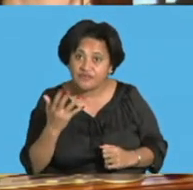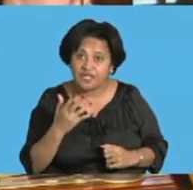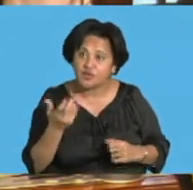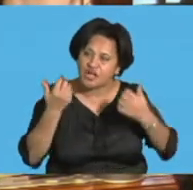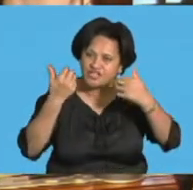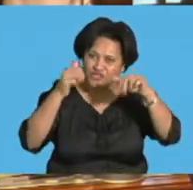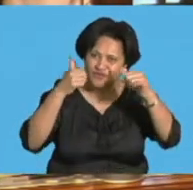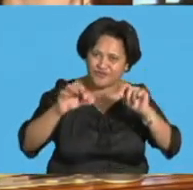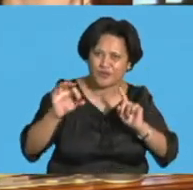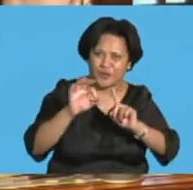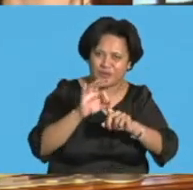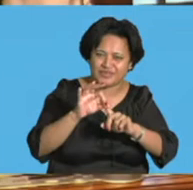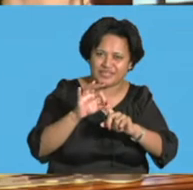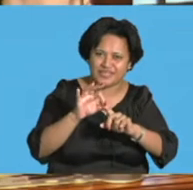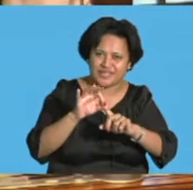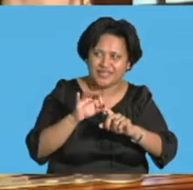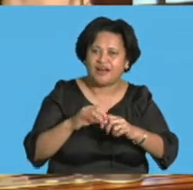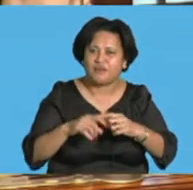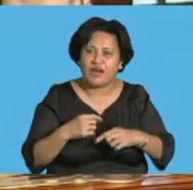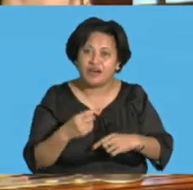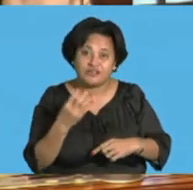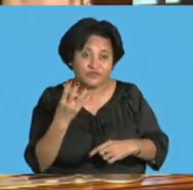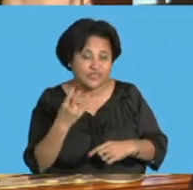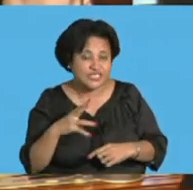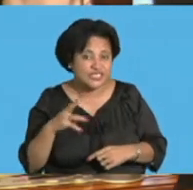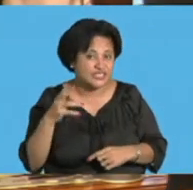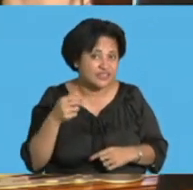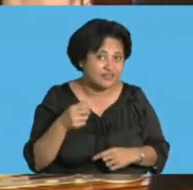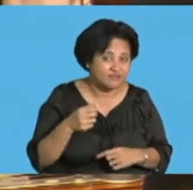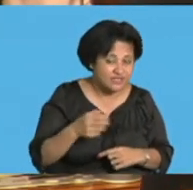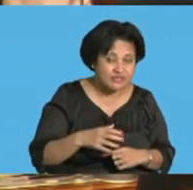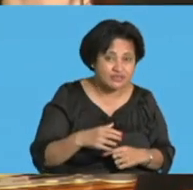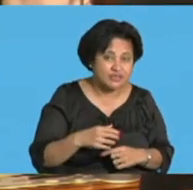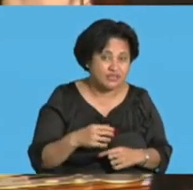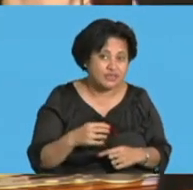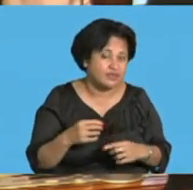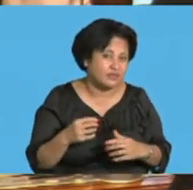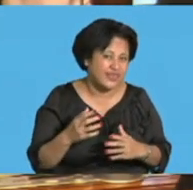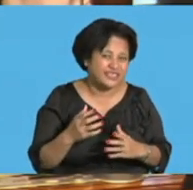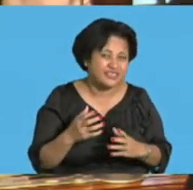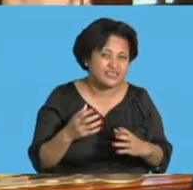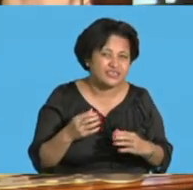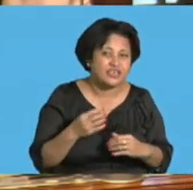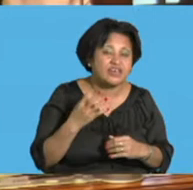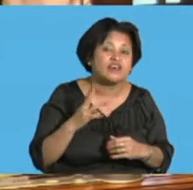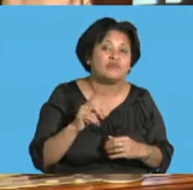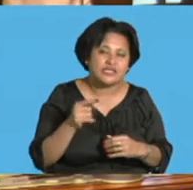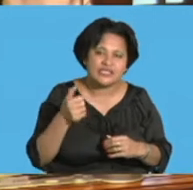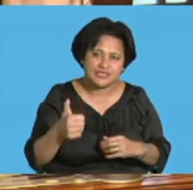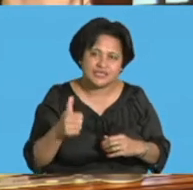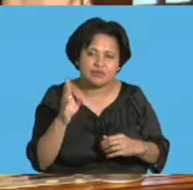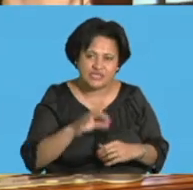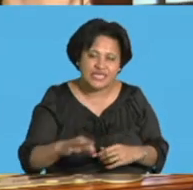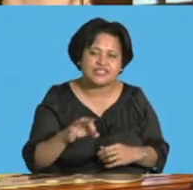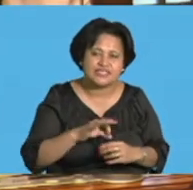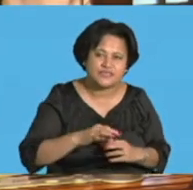aspiration goal of at least 4 to 6% of GDP and or at least 15 to 20% of total public expenditure to